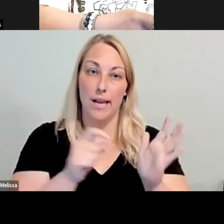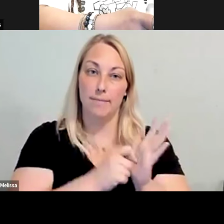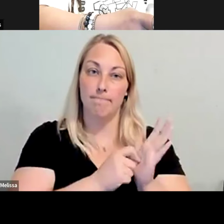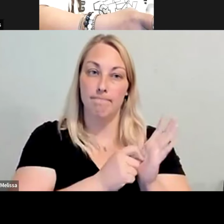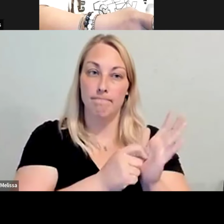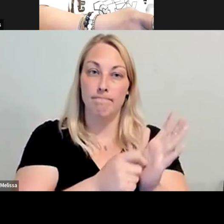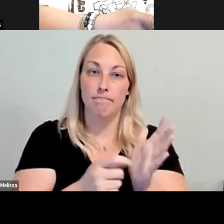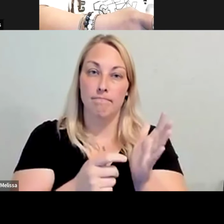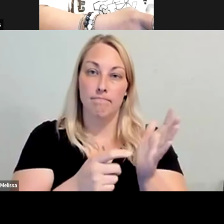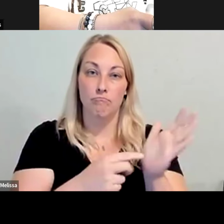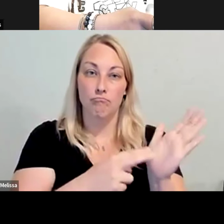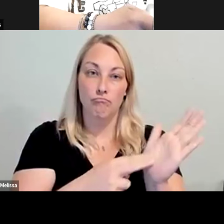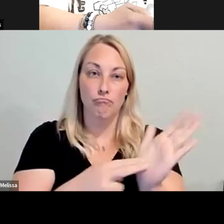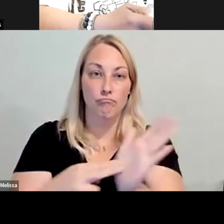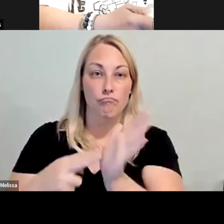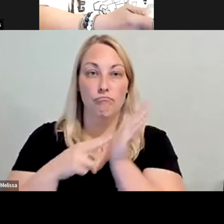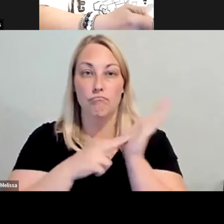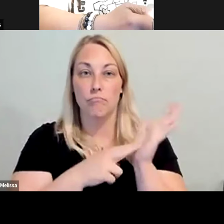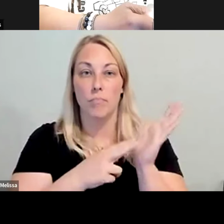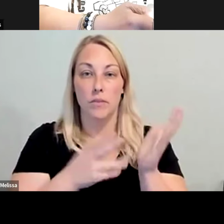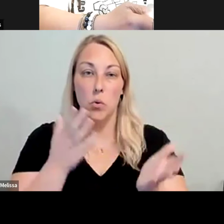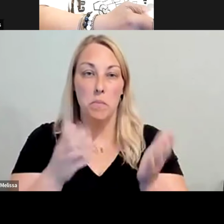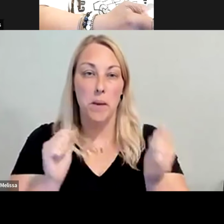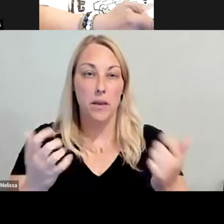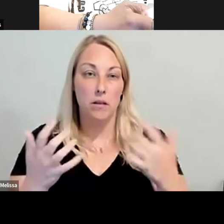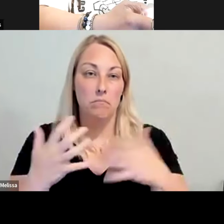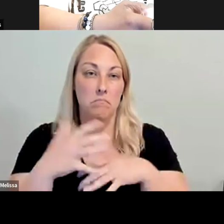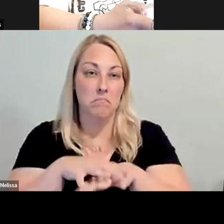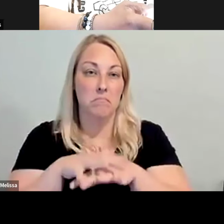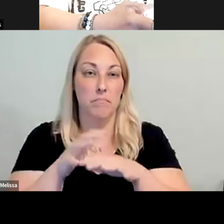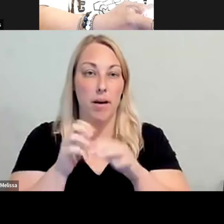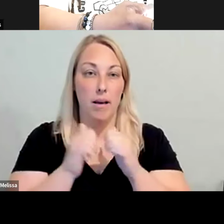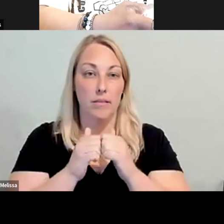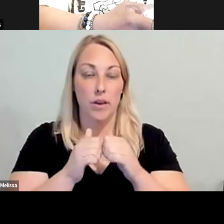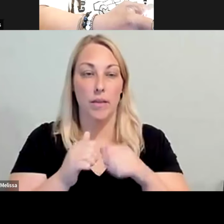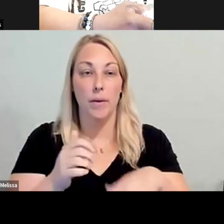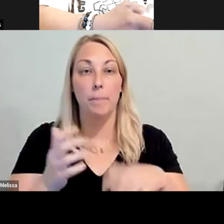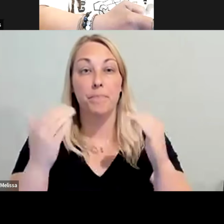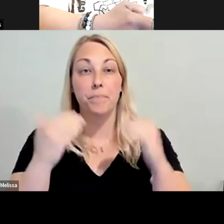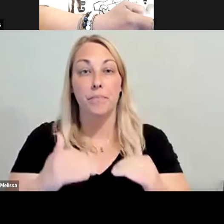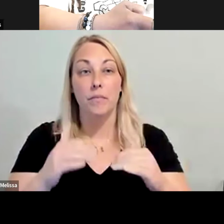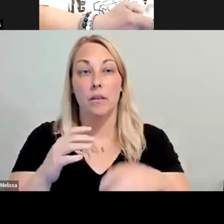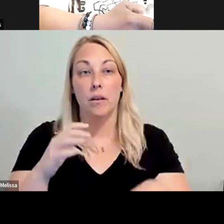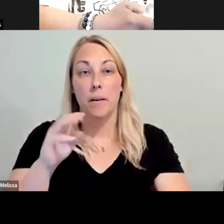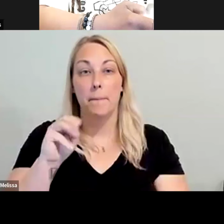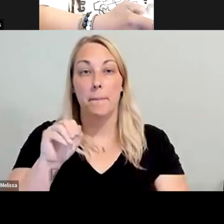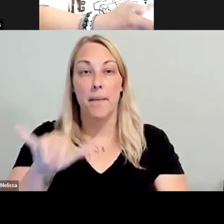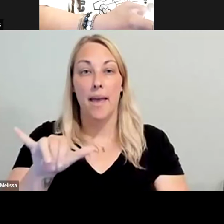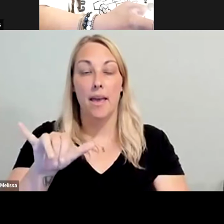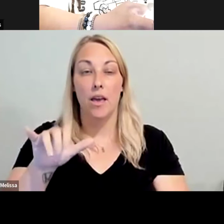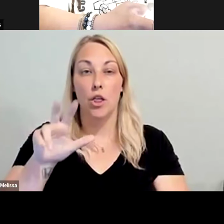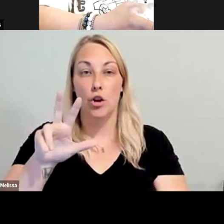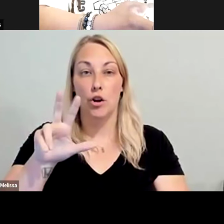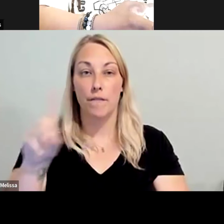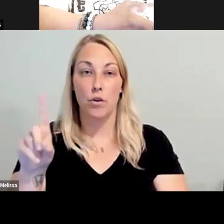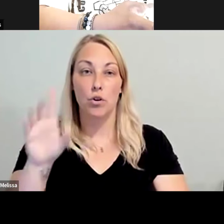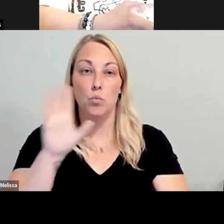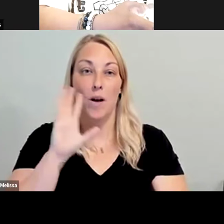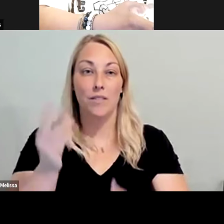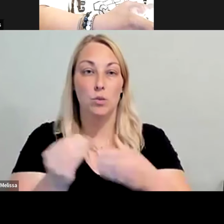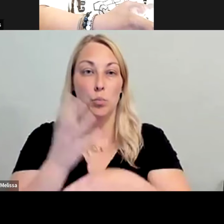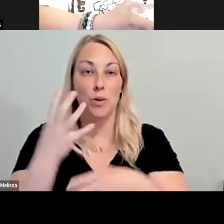So we're gonna have a spring health and resource fair Saturday, May 31st from 11